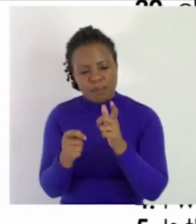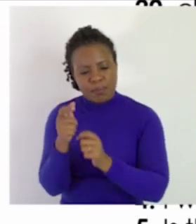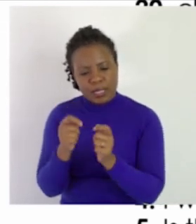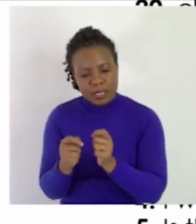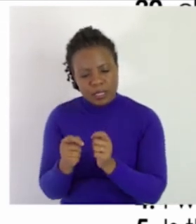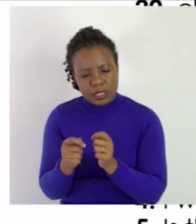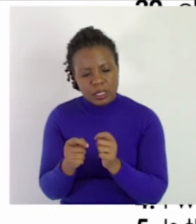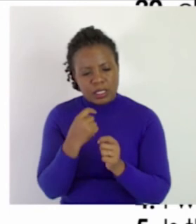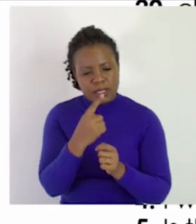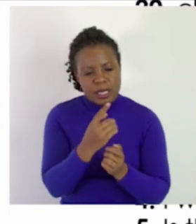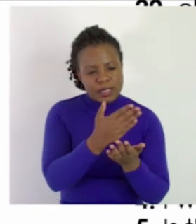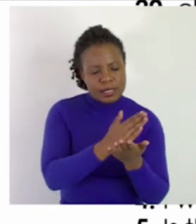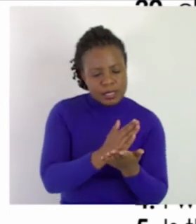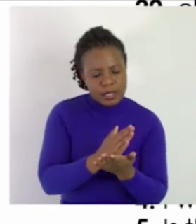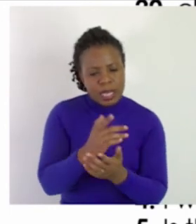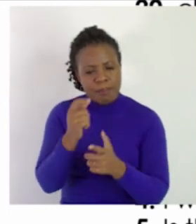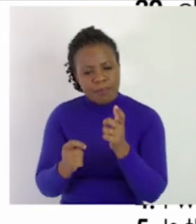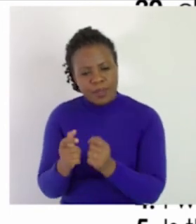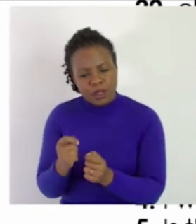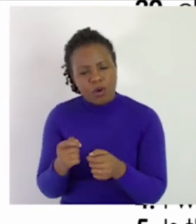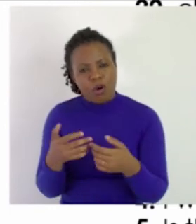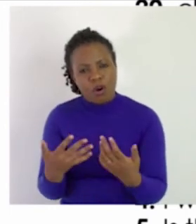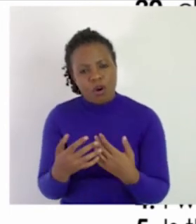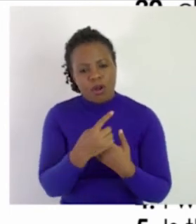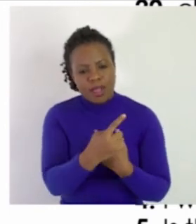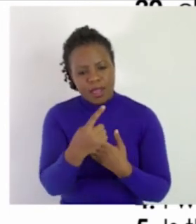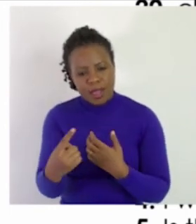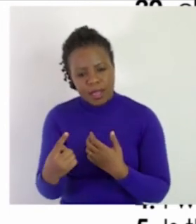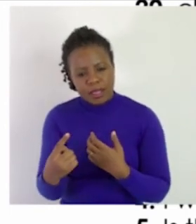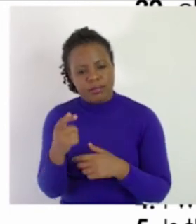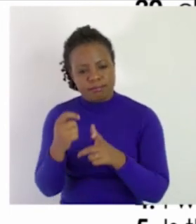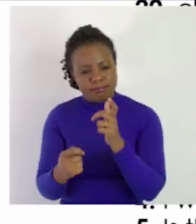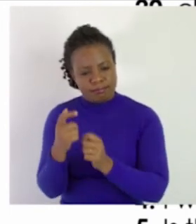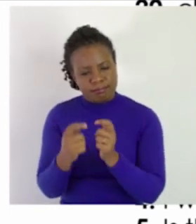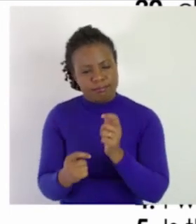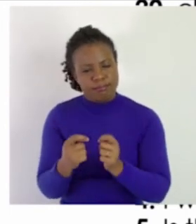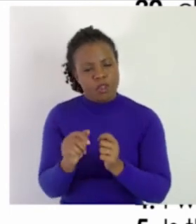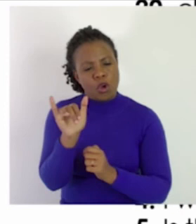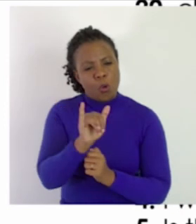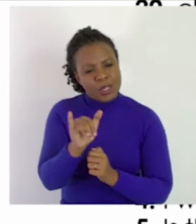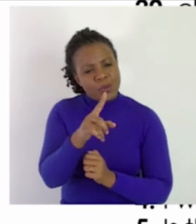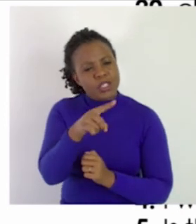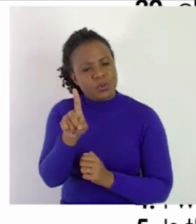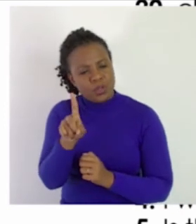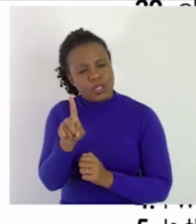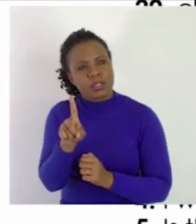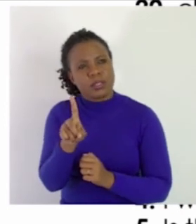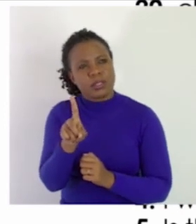don't need some milk? Or do we say we don't need any milk?